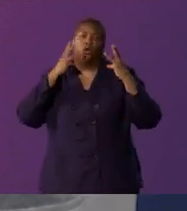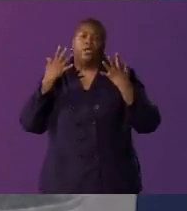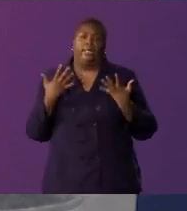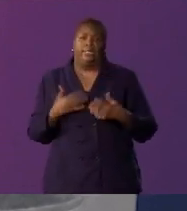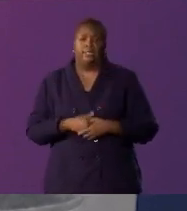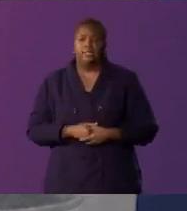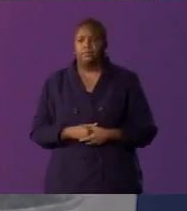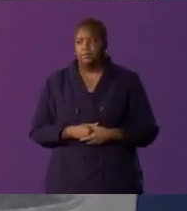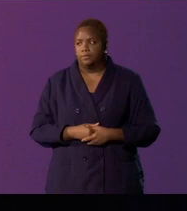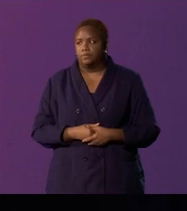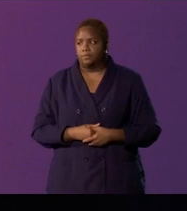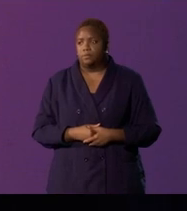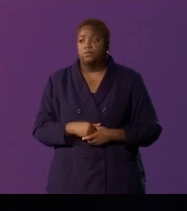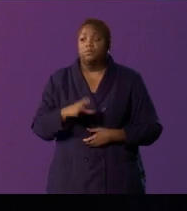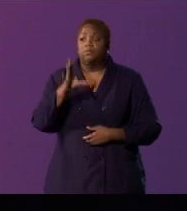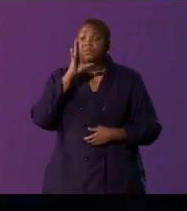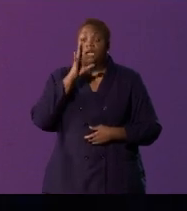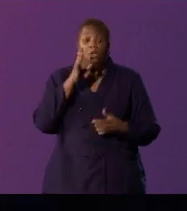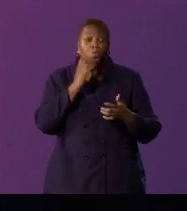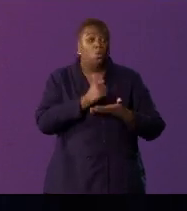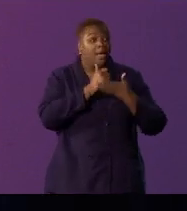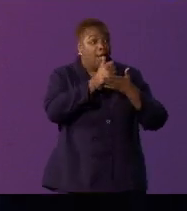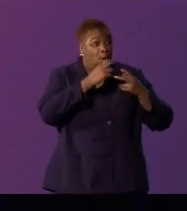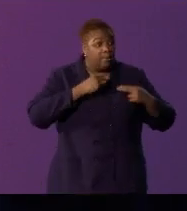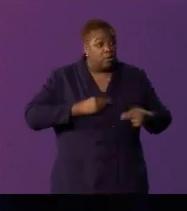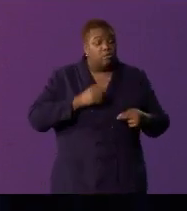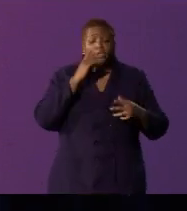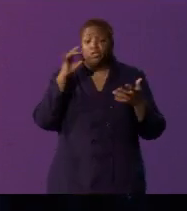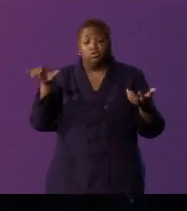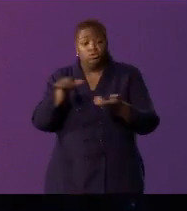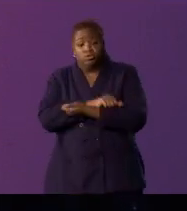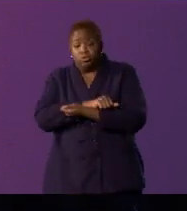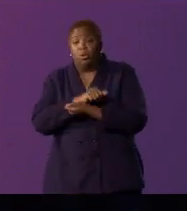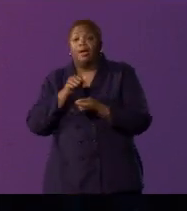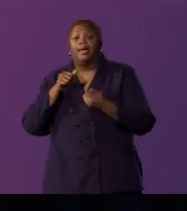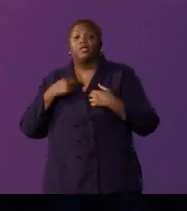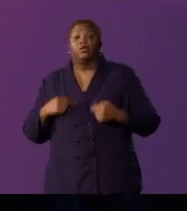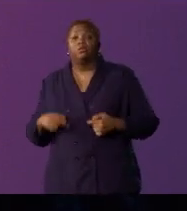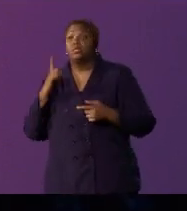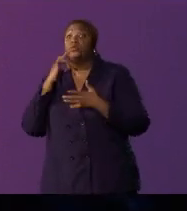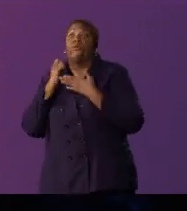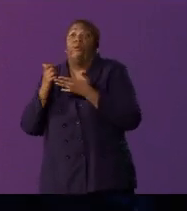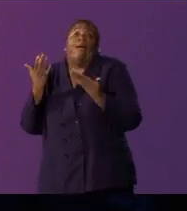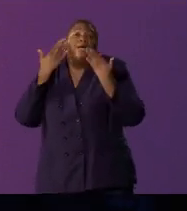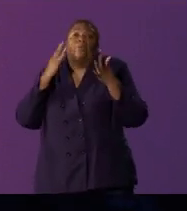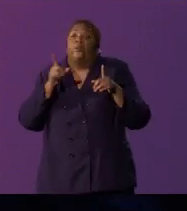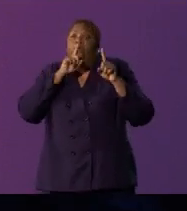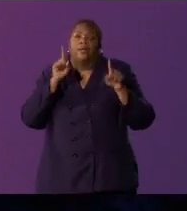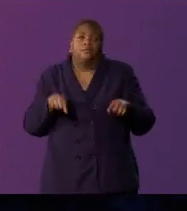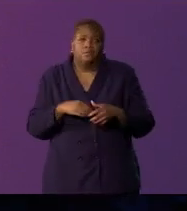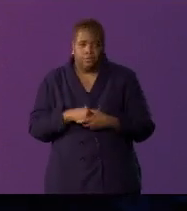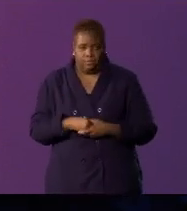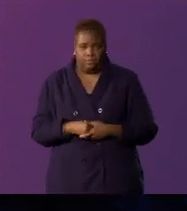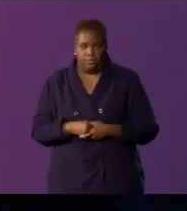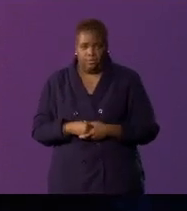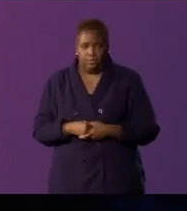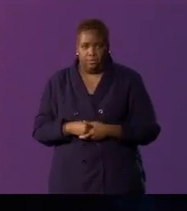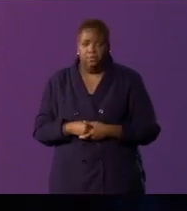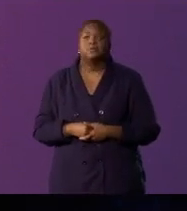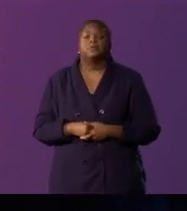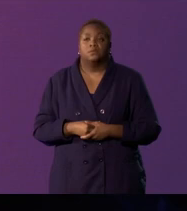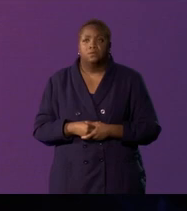It's going to help humanity, destroy humanity, or help humanity. I don't know what the answer is, but it